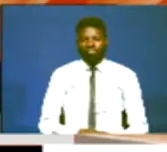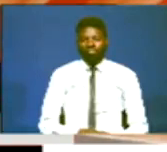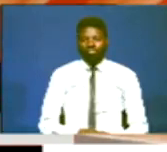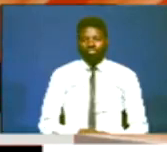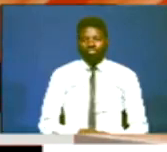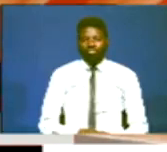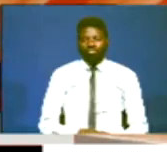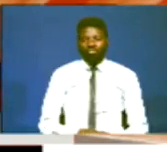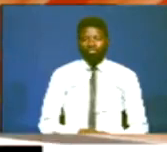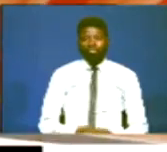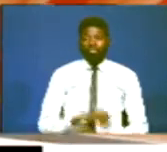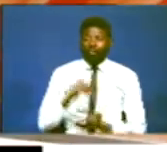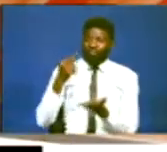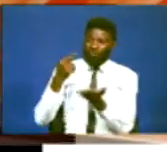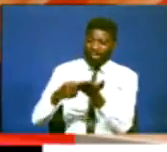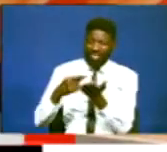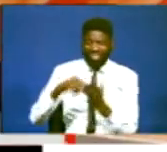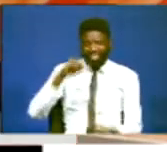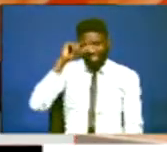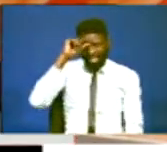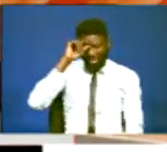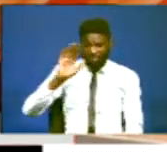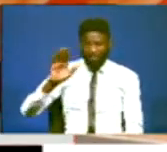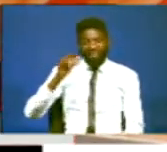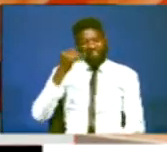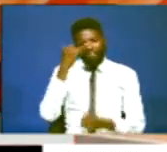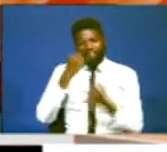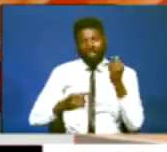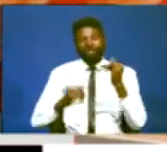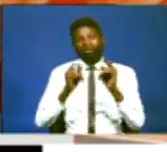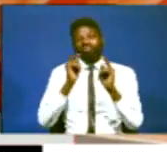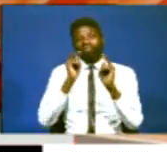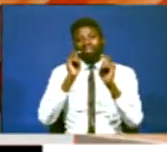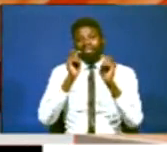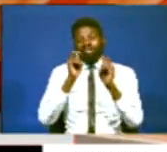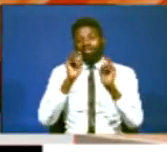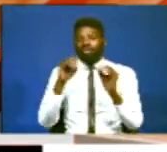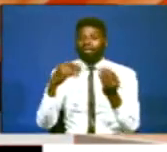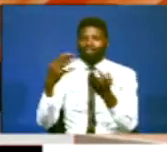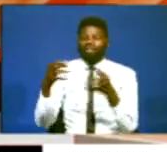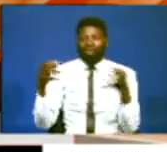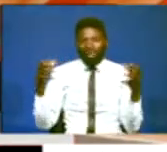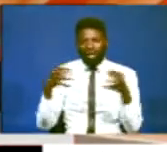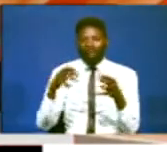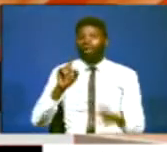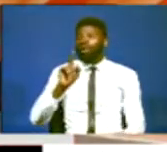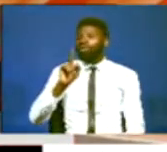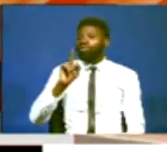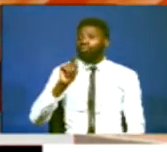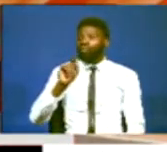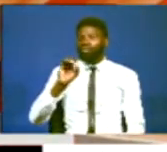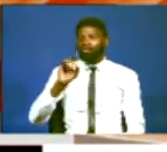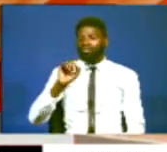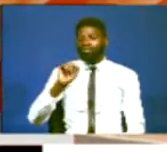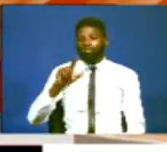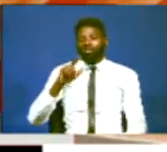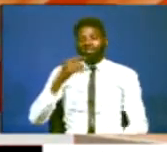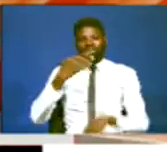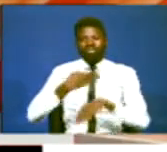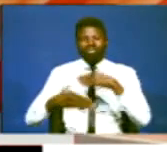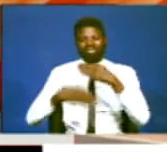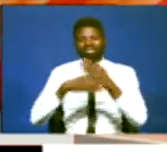The Ugandan government issued a final tender to the company controlled by TotalEnergies to construct a 3.5 billion